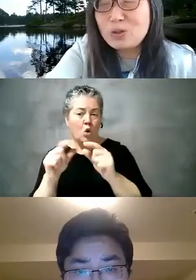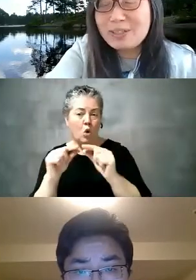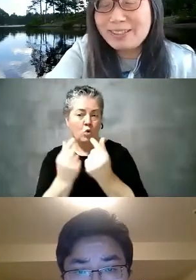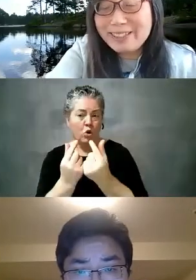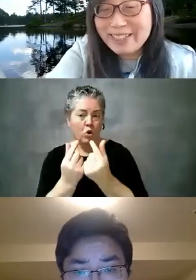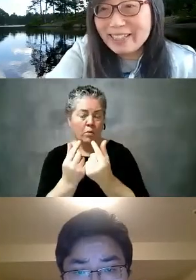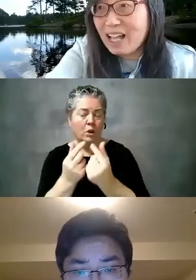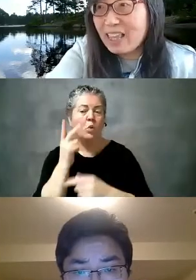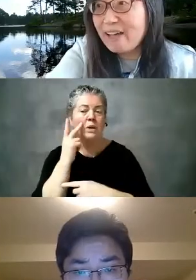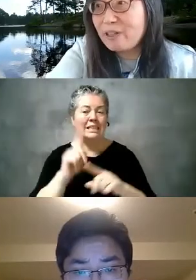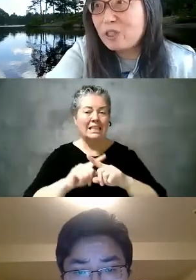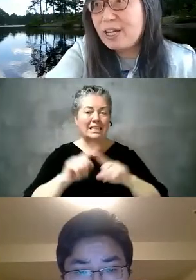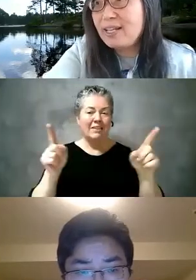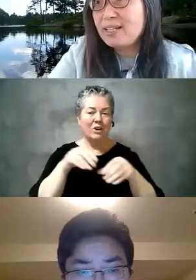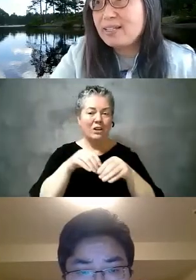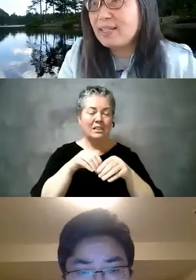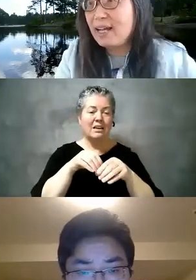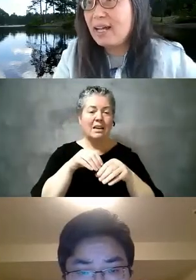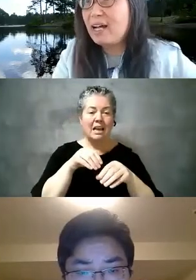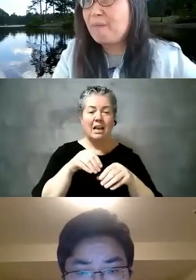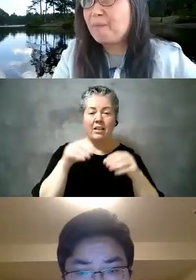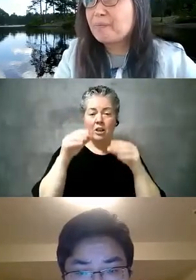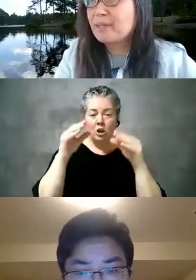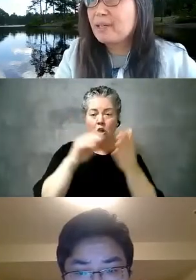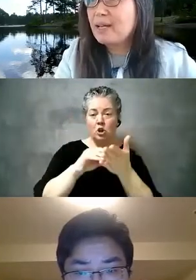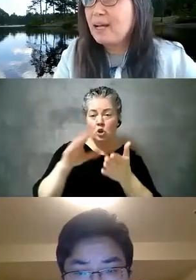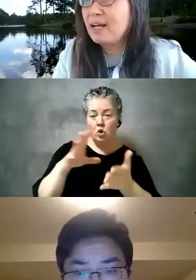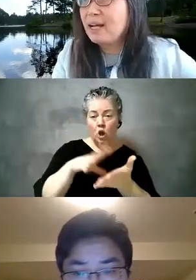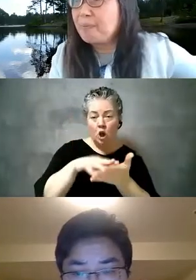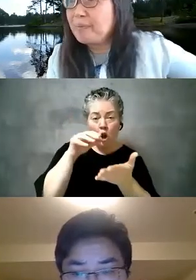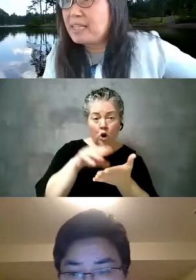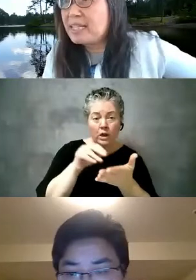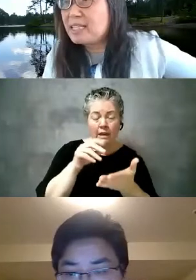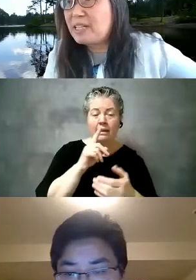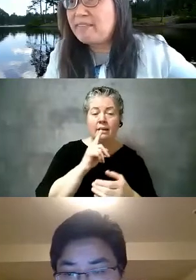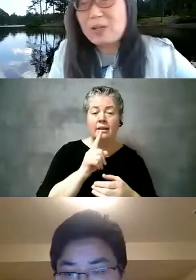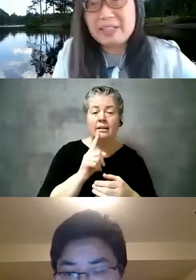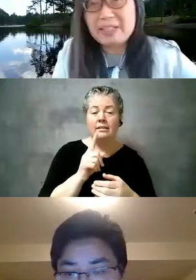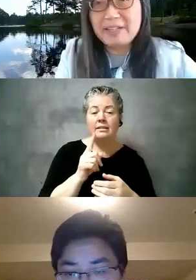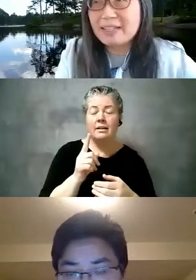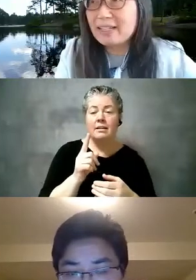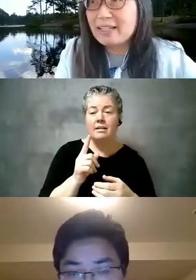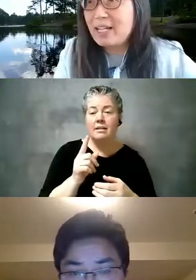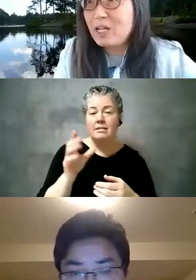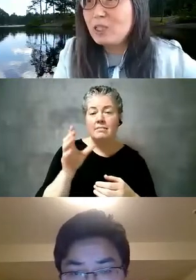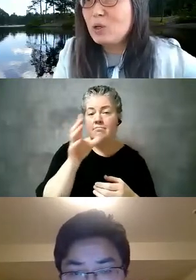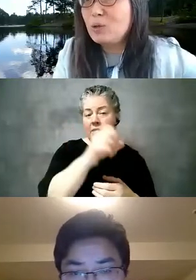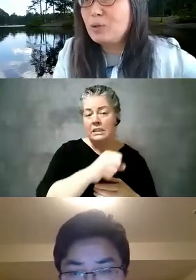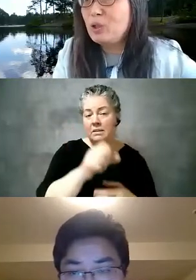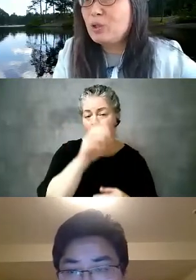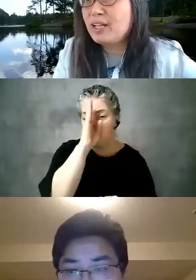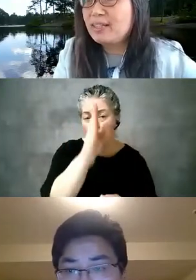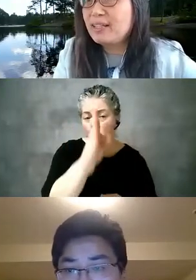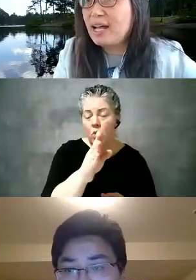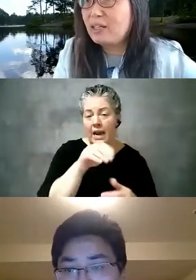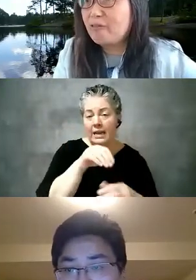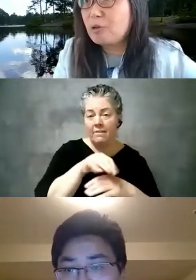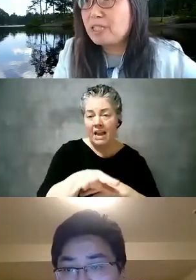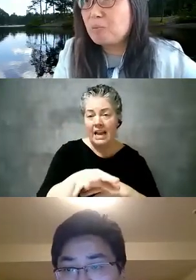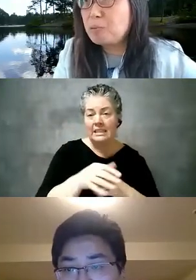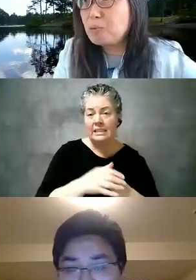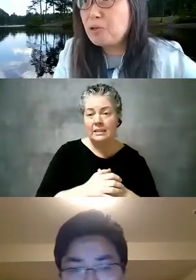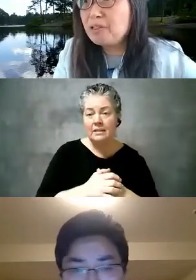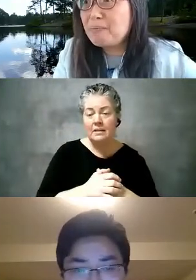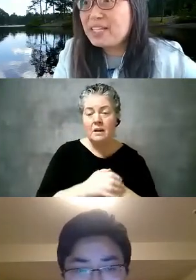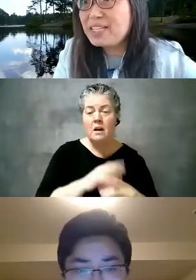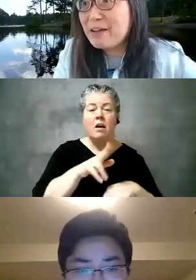in student learning on average is an estimate of direct effect. So you can, of